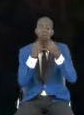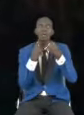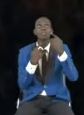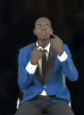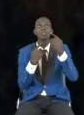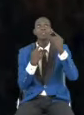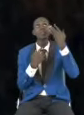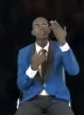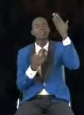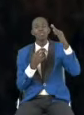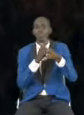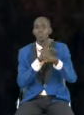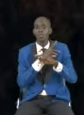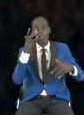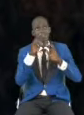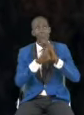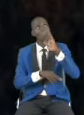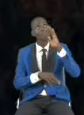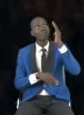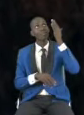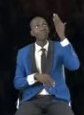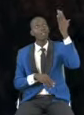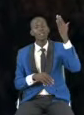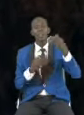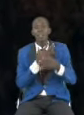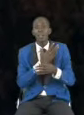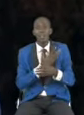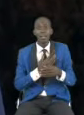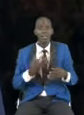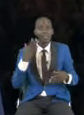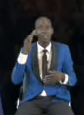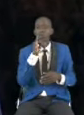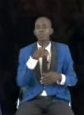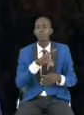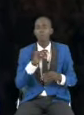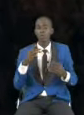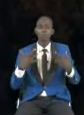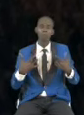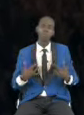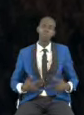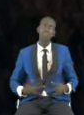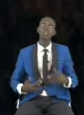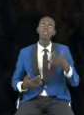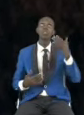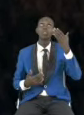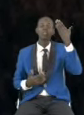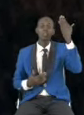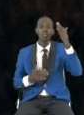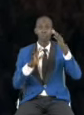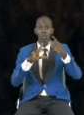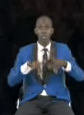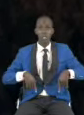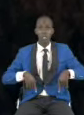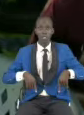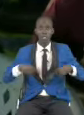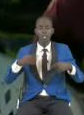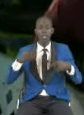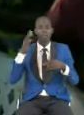No sickness in heaven. And there is no disappointment in heaven. Your life is going to change